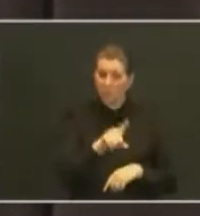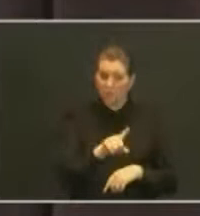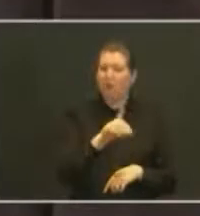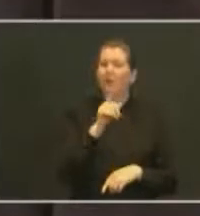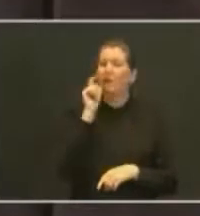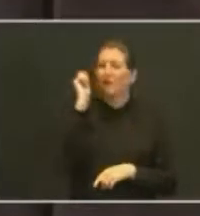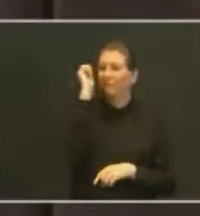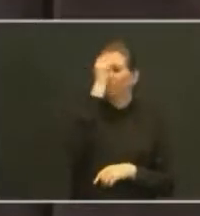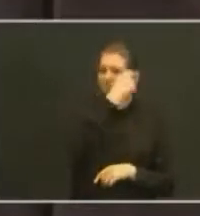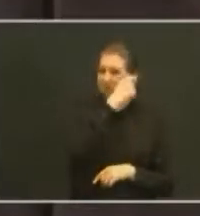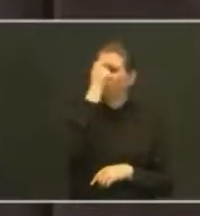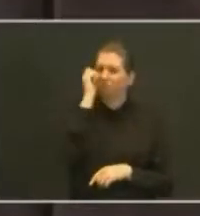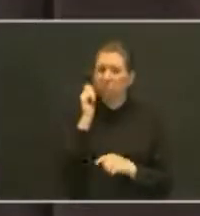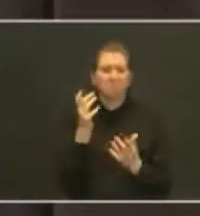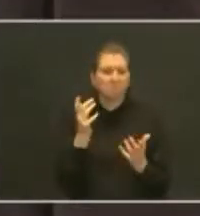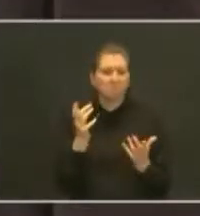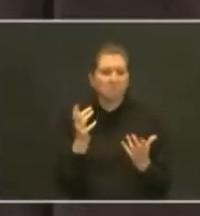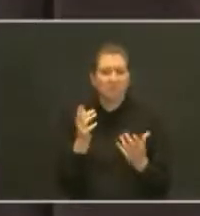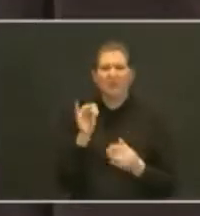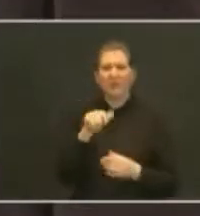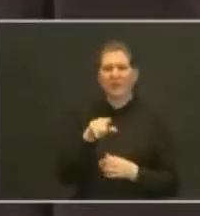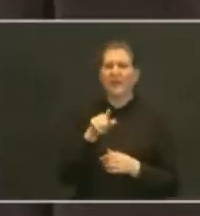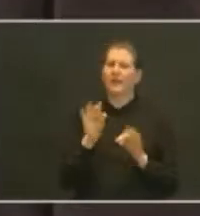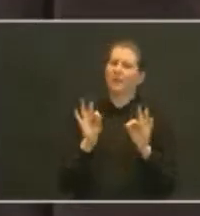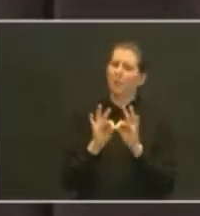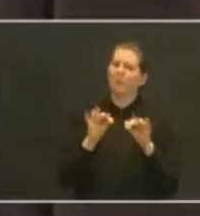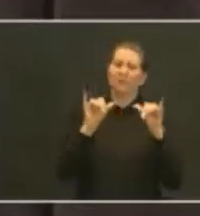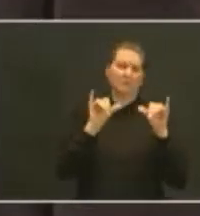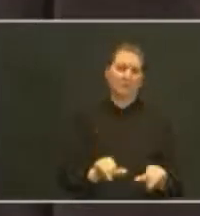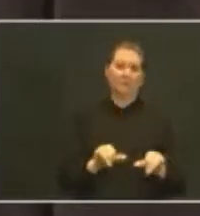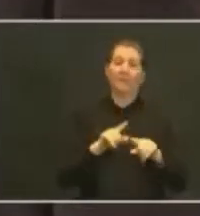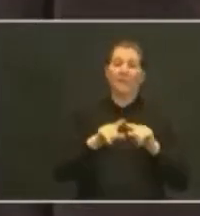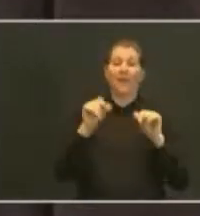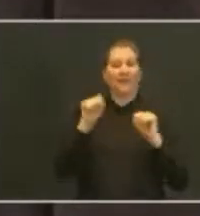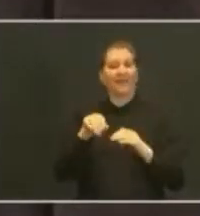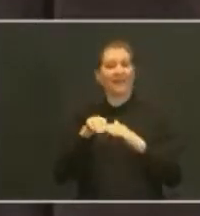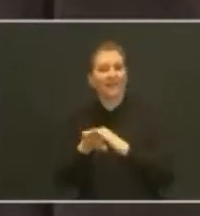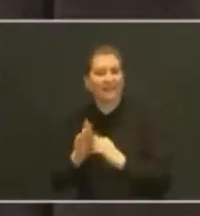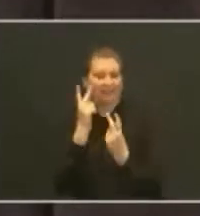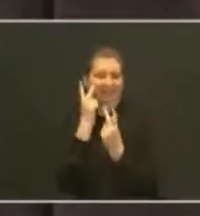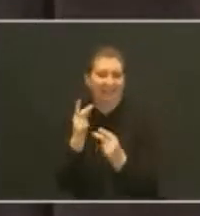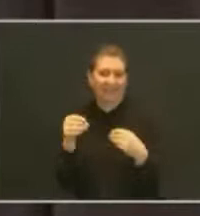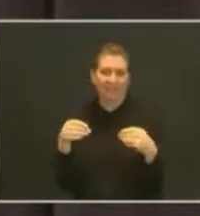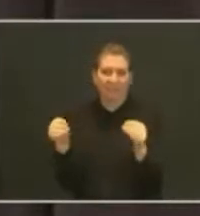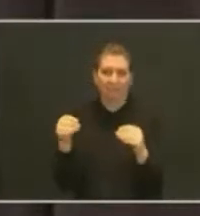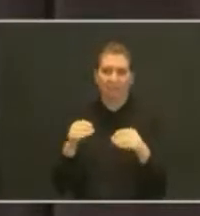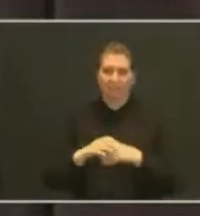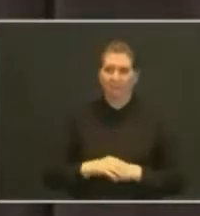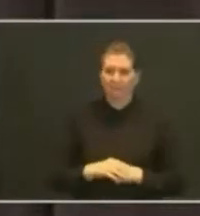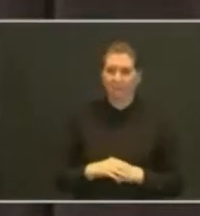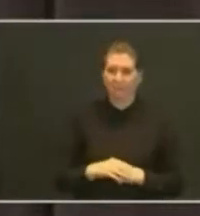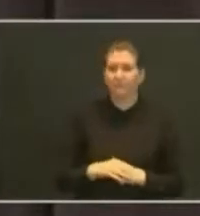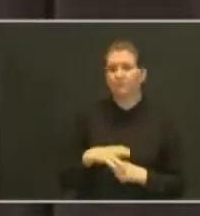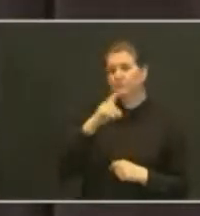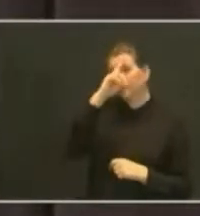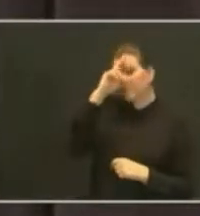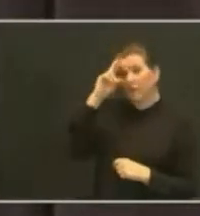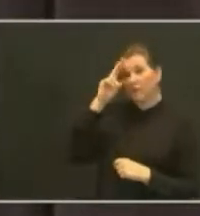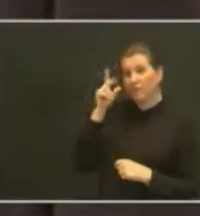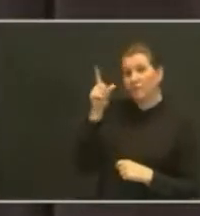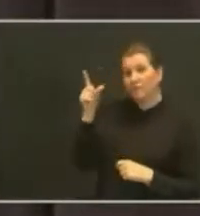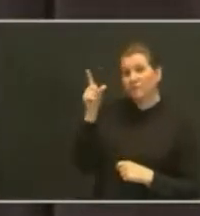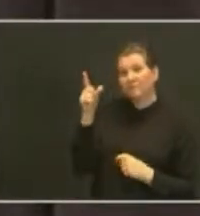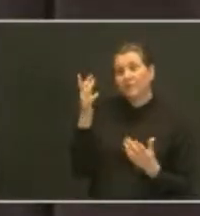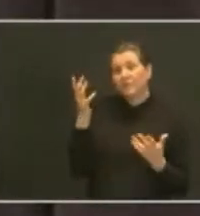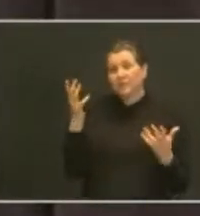ensure that visitation is happening safely. However, while hospital visitation today is